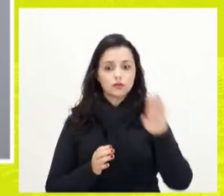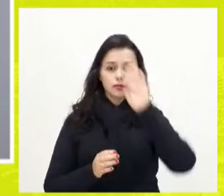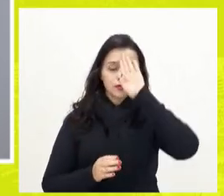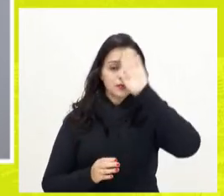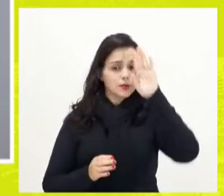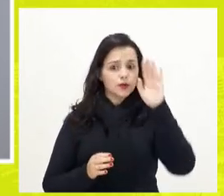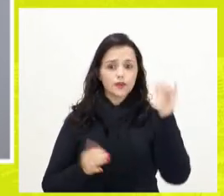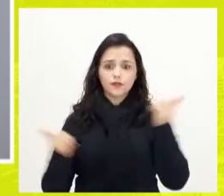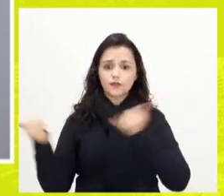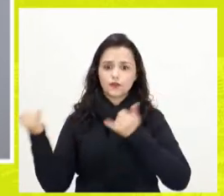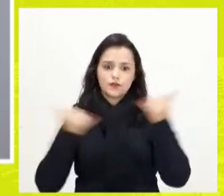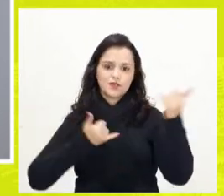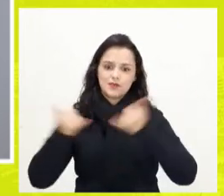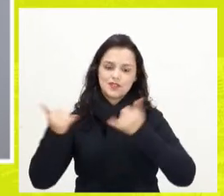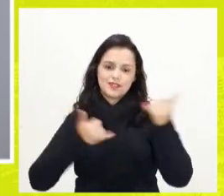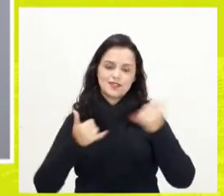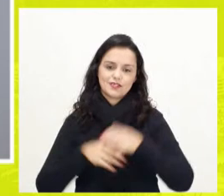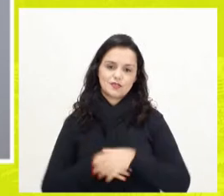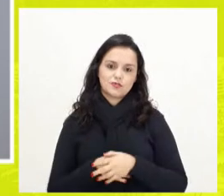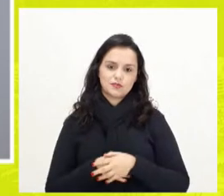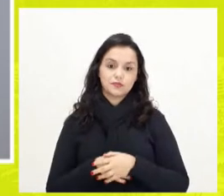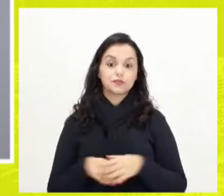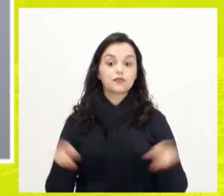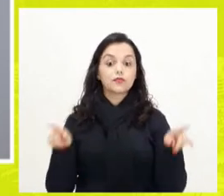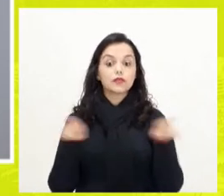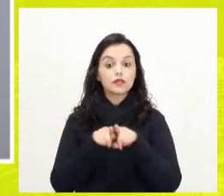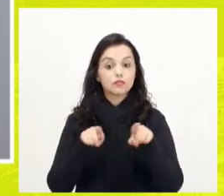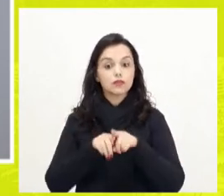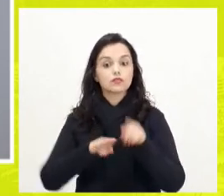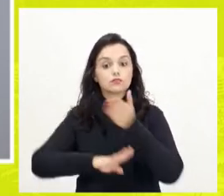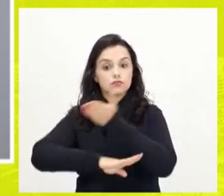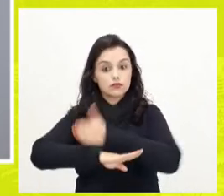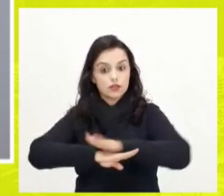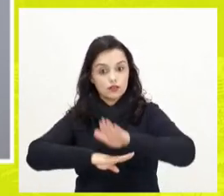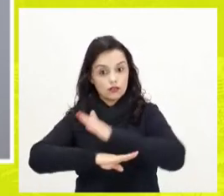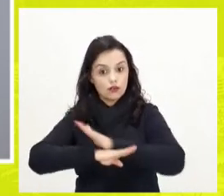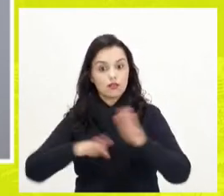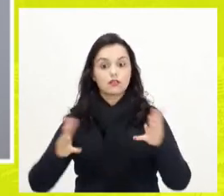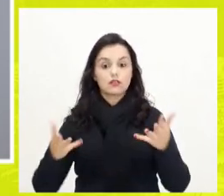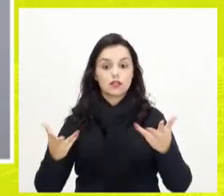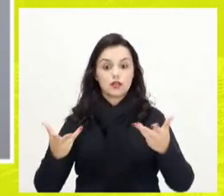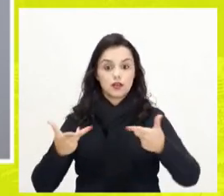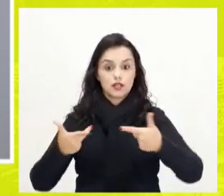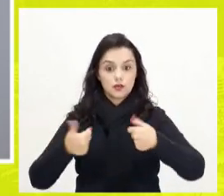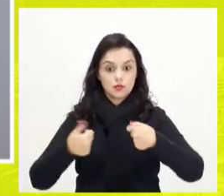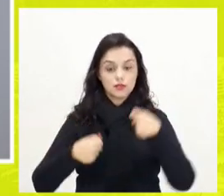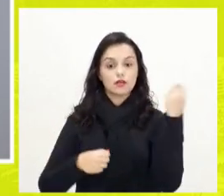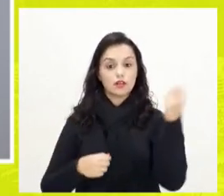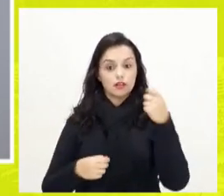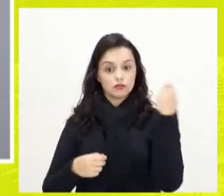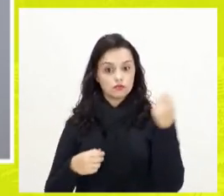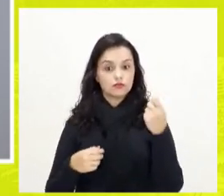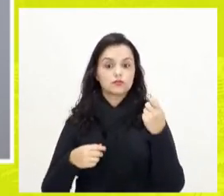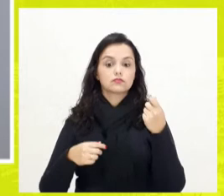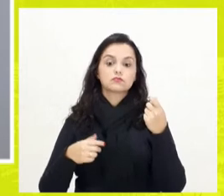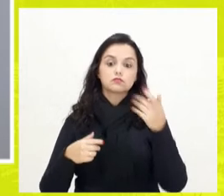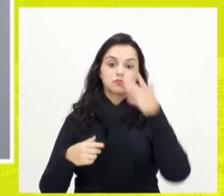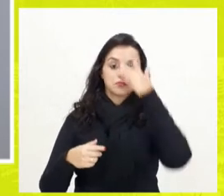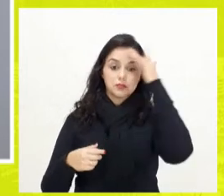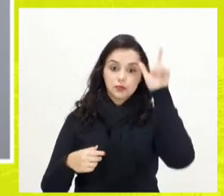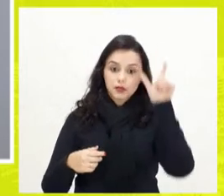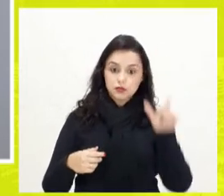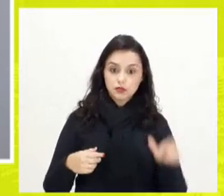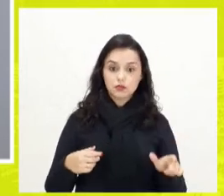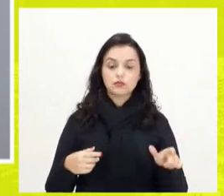is focusing in informing and is killing a large number